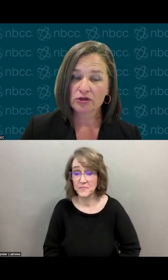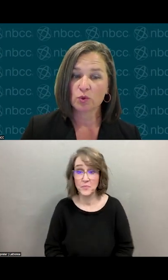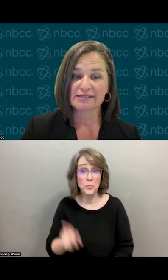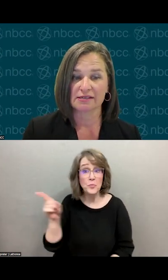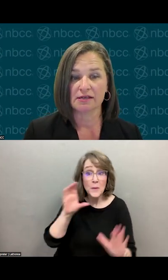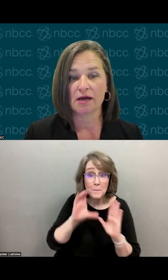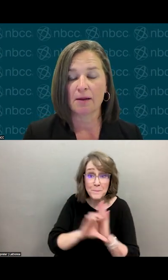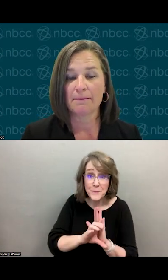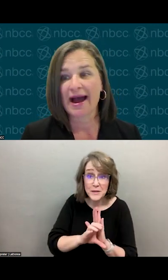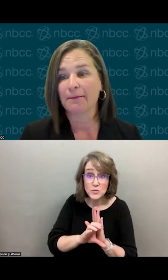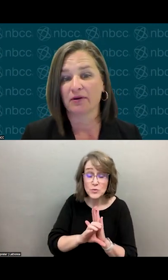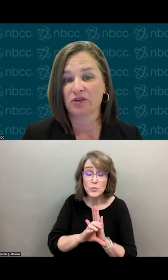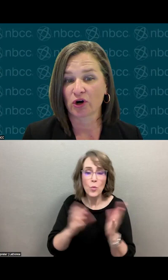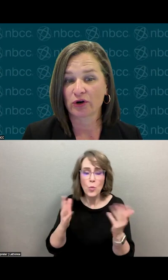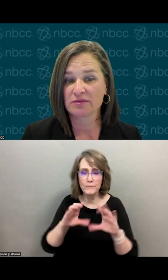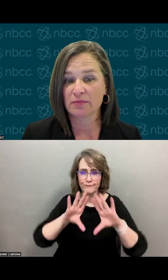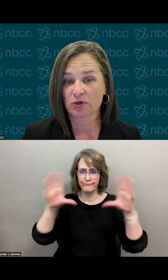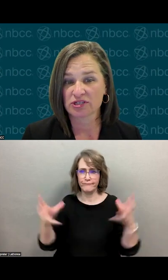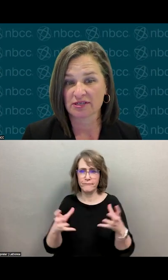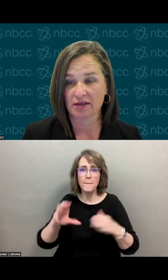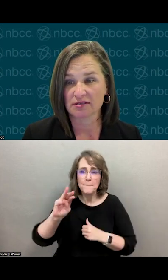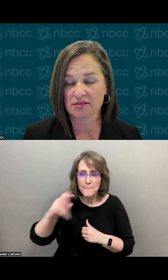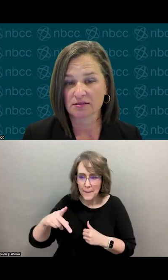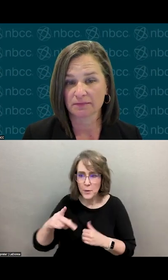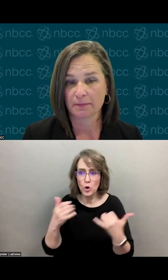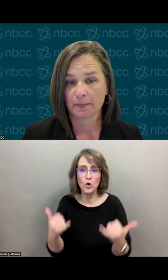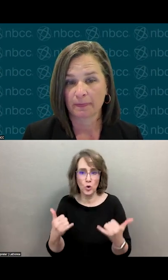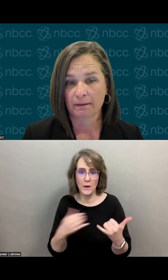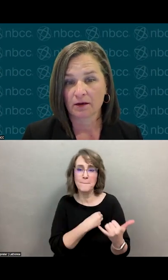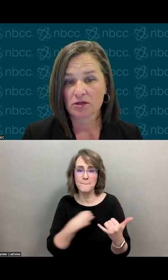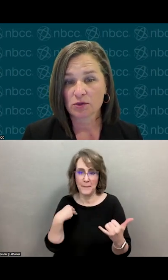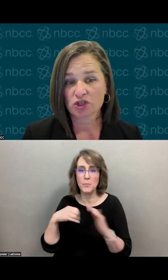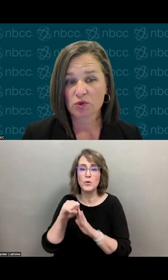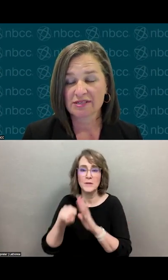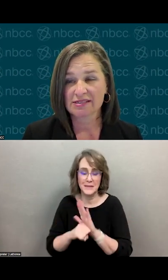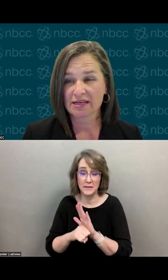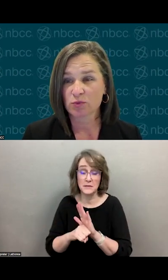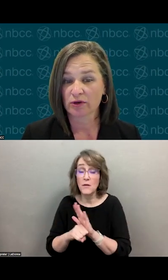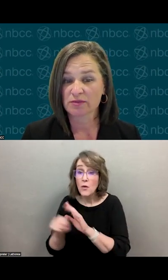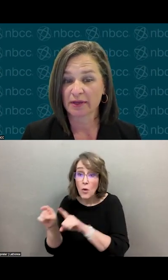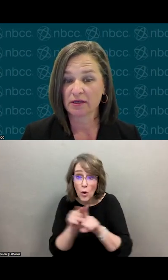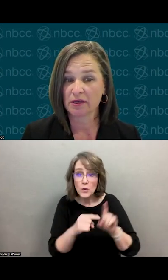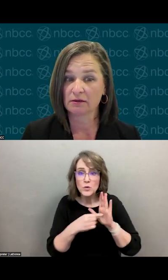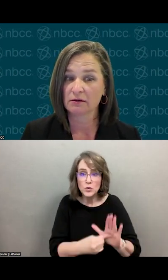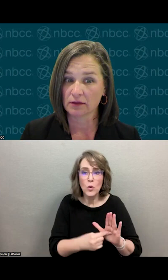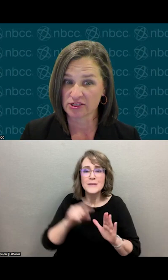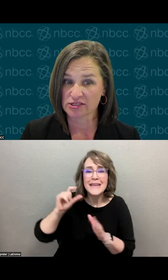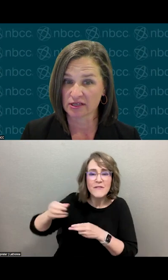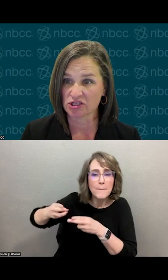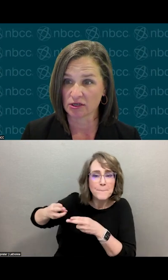Here you will see a map of the current member states. It also shows the states where there's